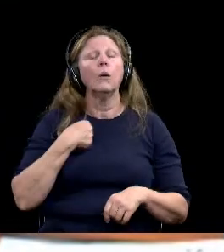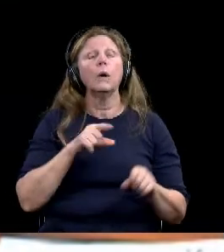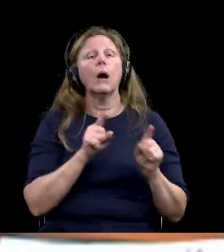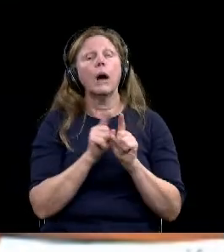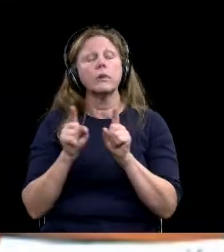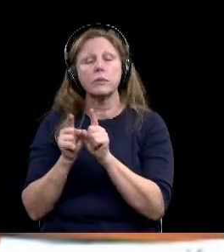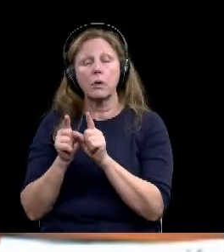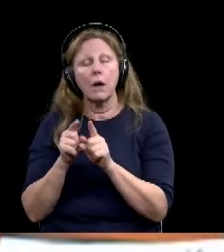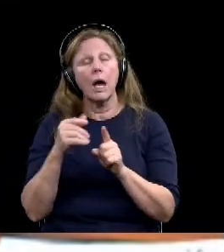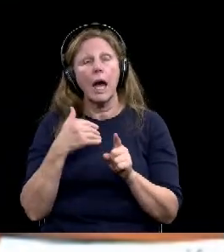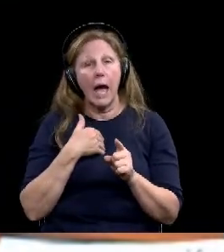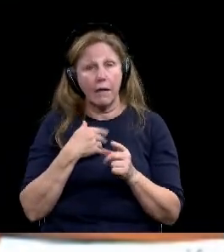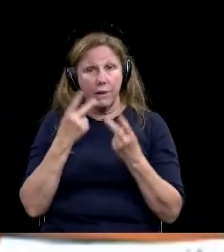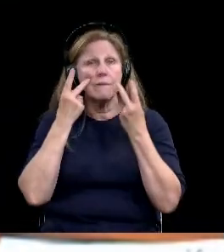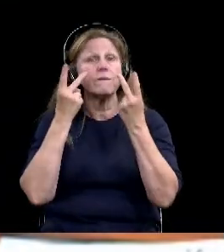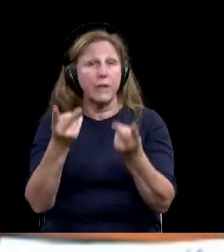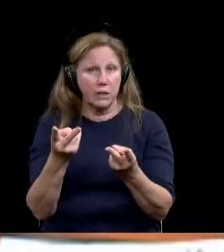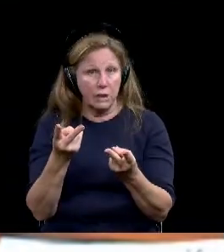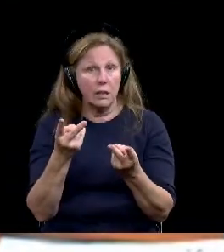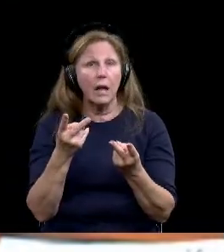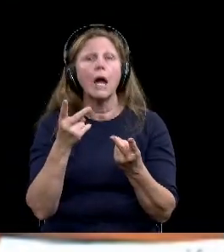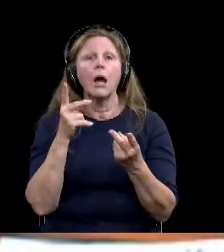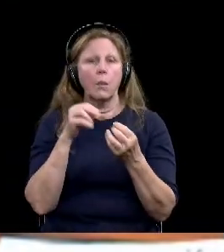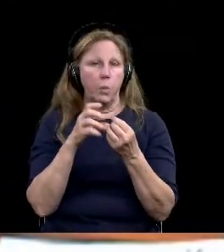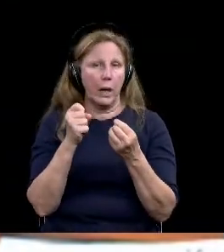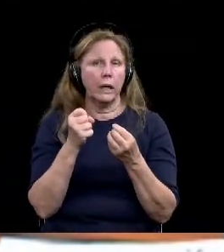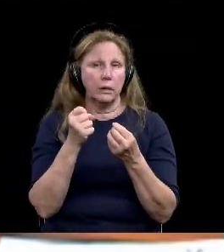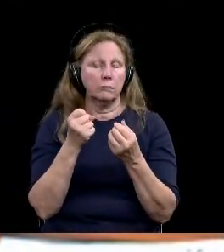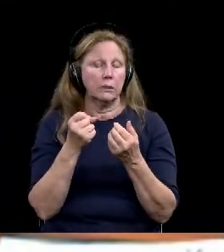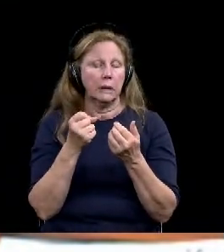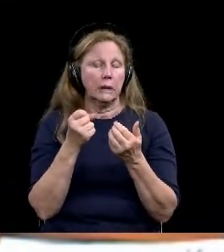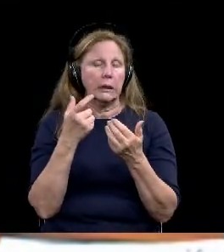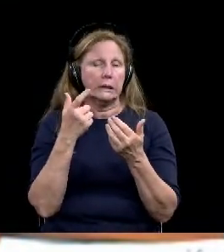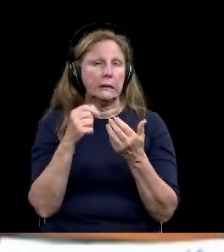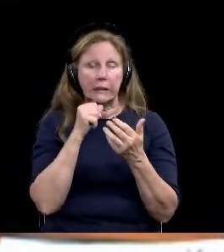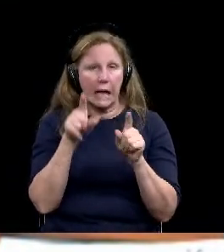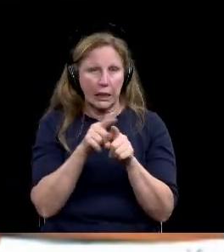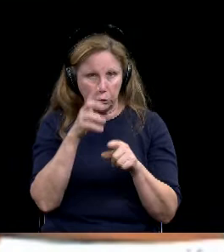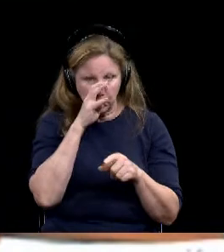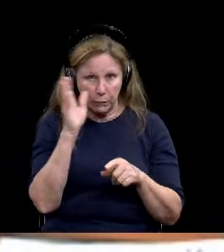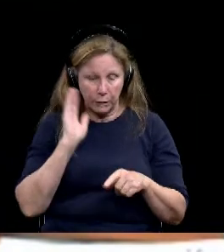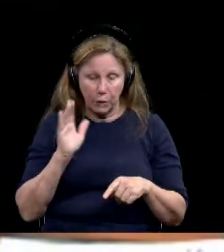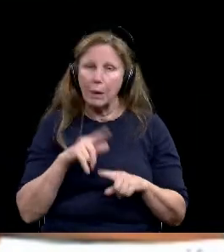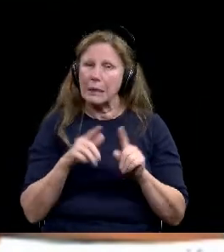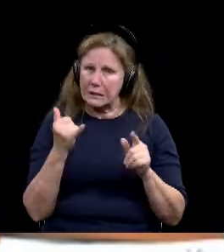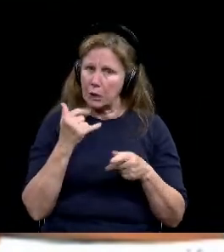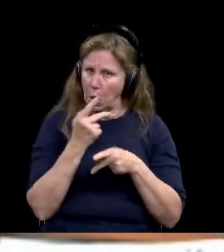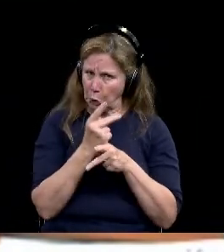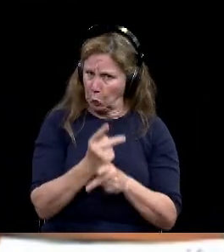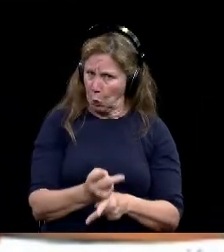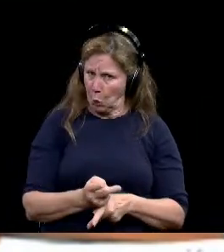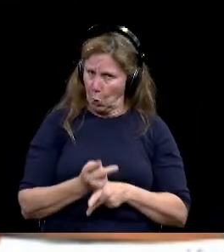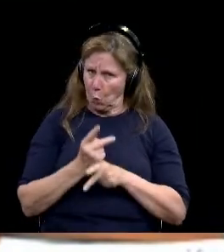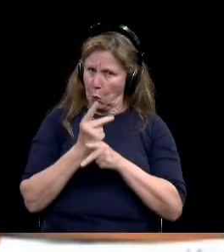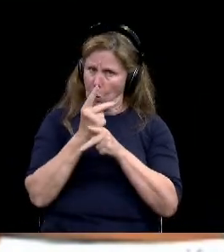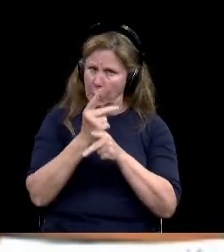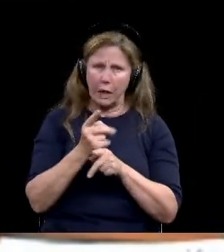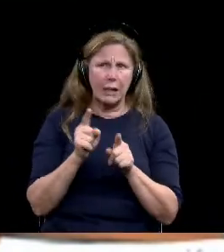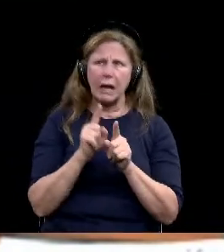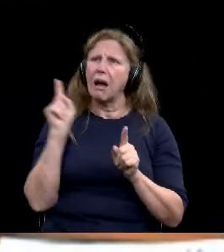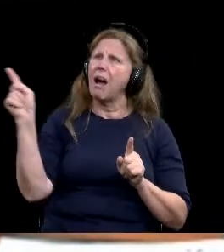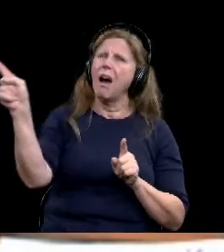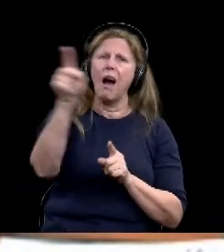just like other healthcare industry members have told you. In spite of the governor's orders, Baylor Scott & White is still